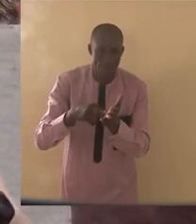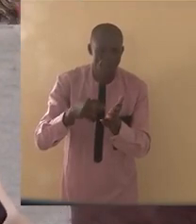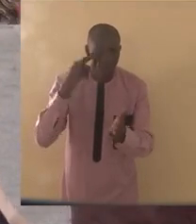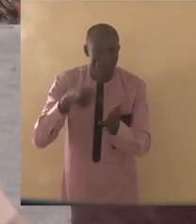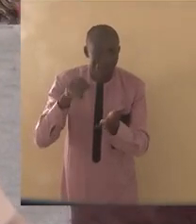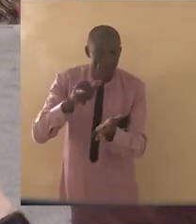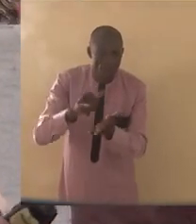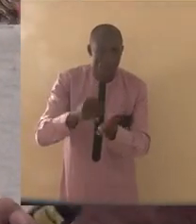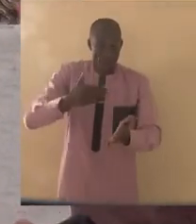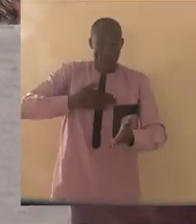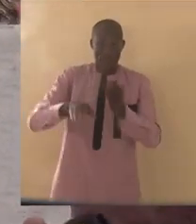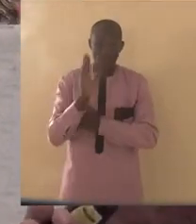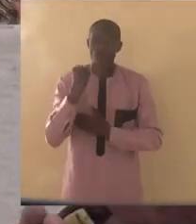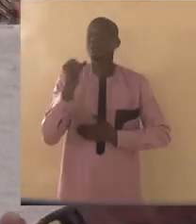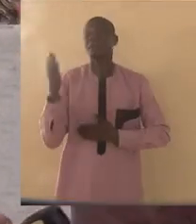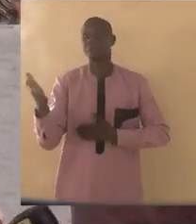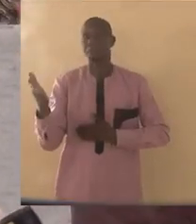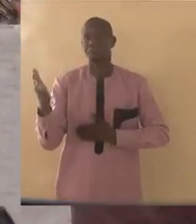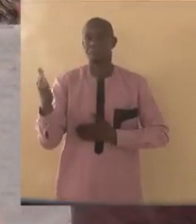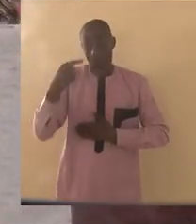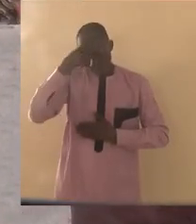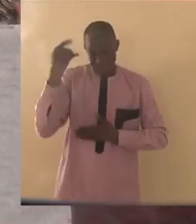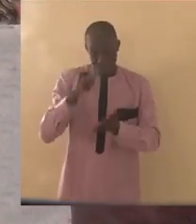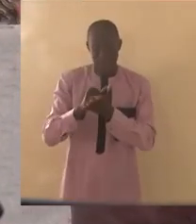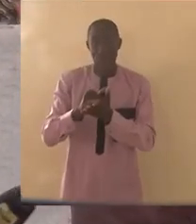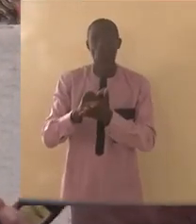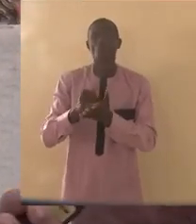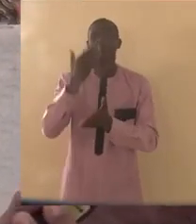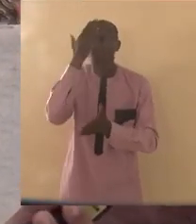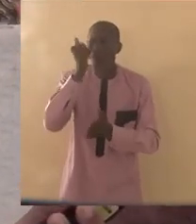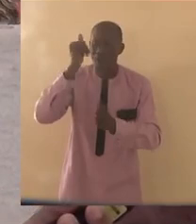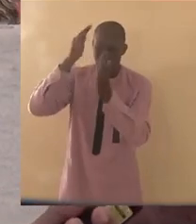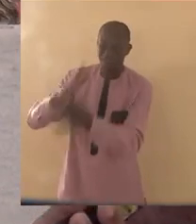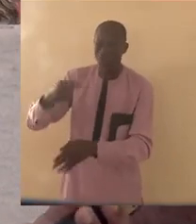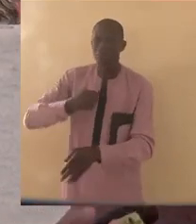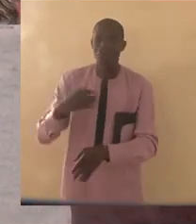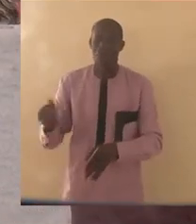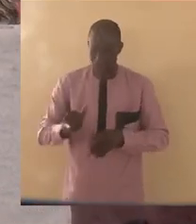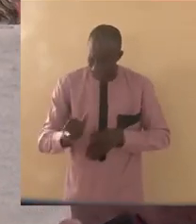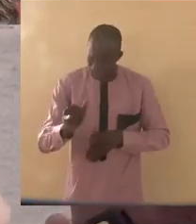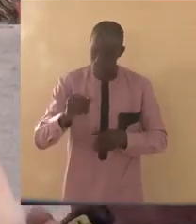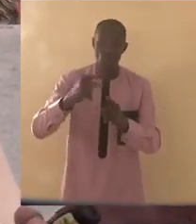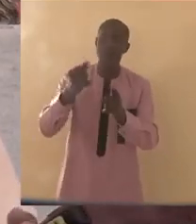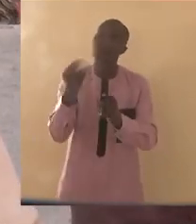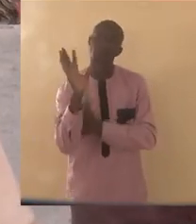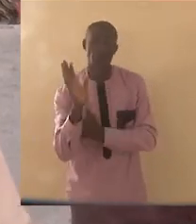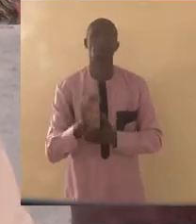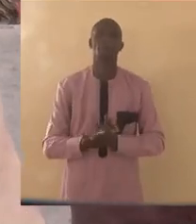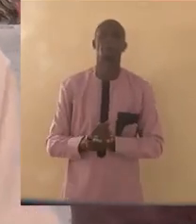He recognized that my God is there and I can't understand why you are abandoning me. They are still words of